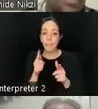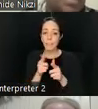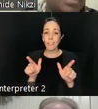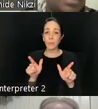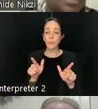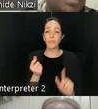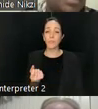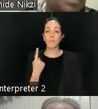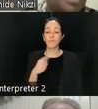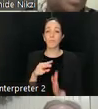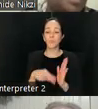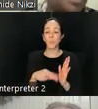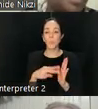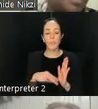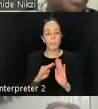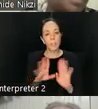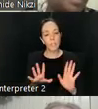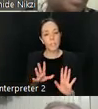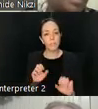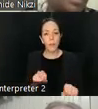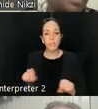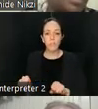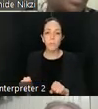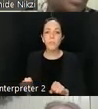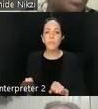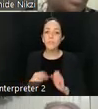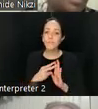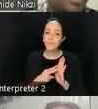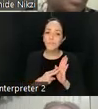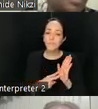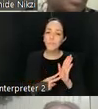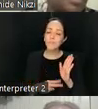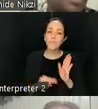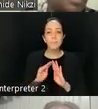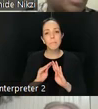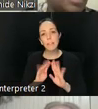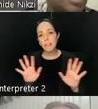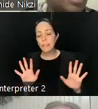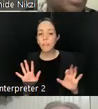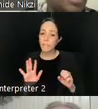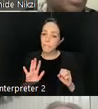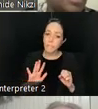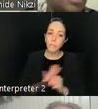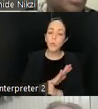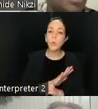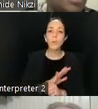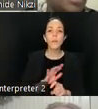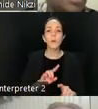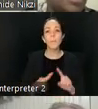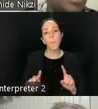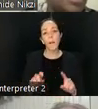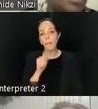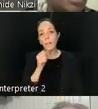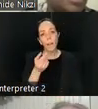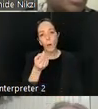possible. While language will be clear and concise, it will not come at the expense of omitting essential details.